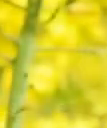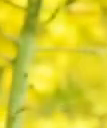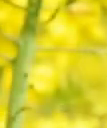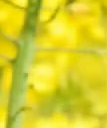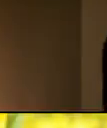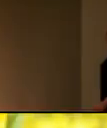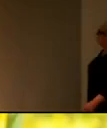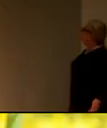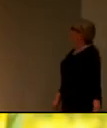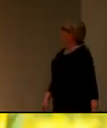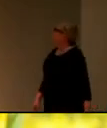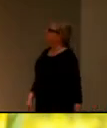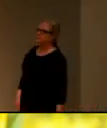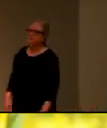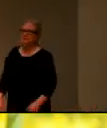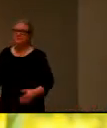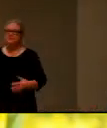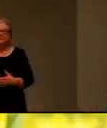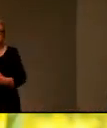Pollen levels,